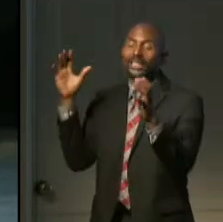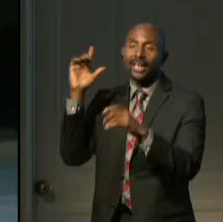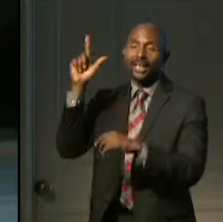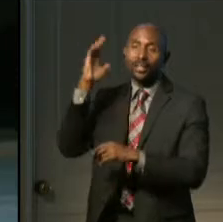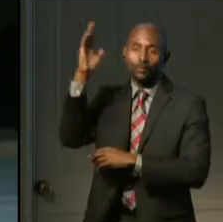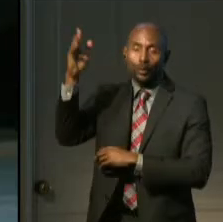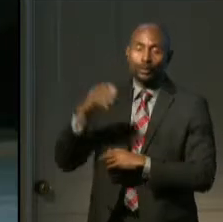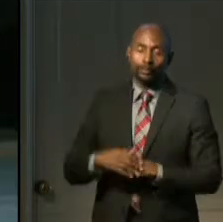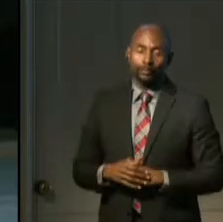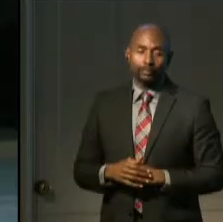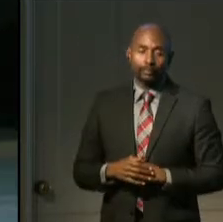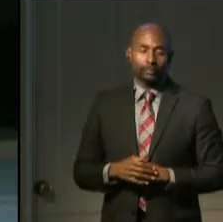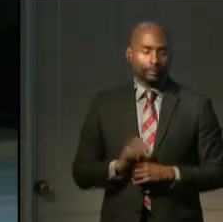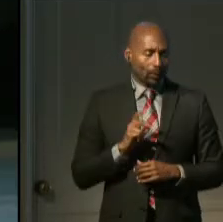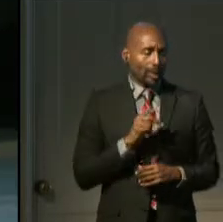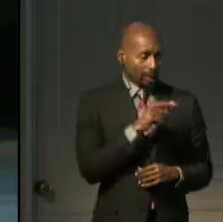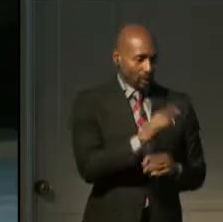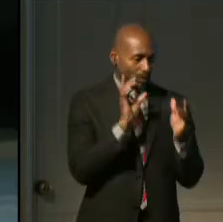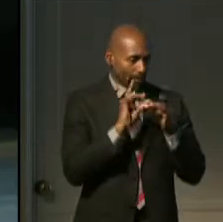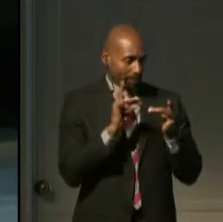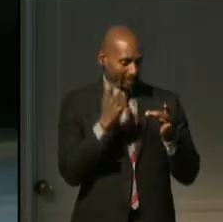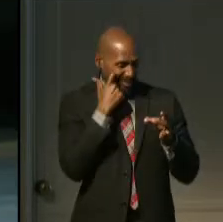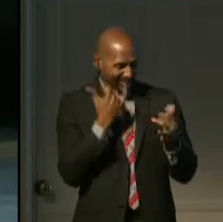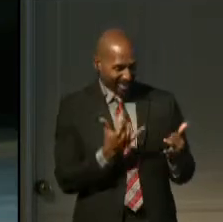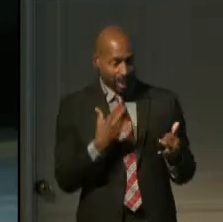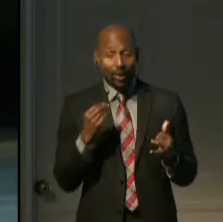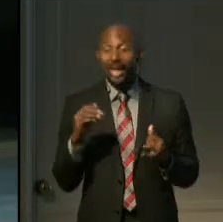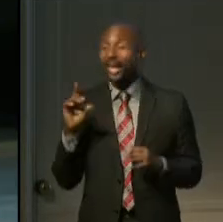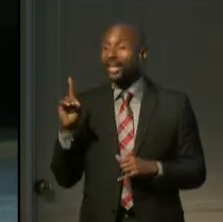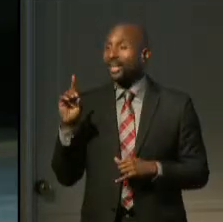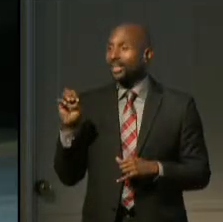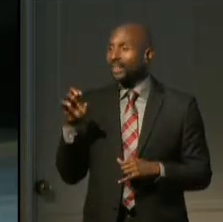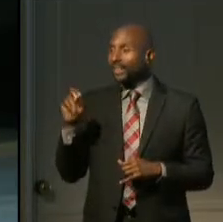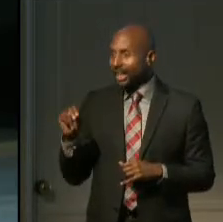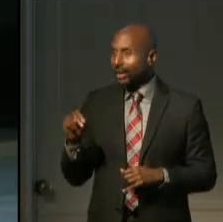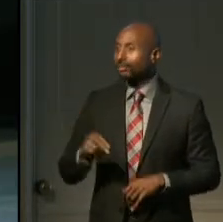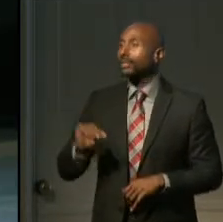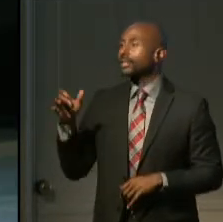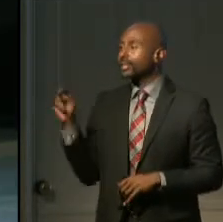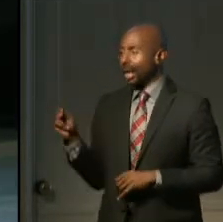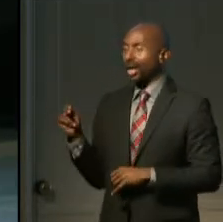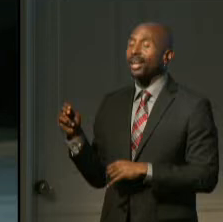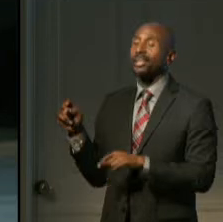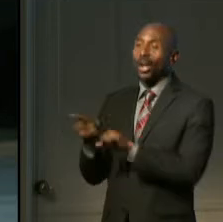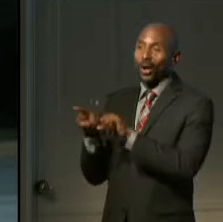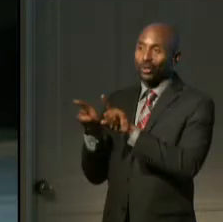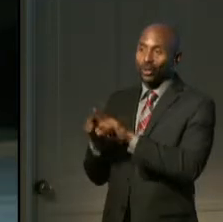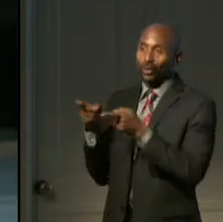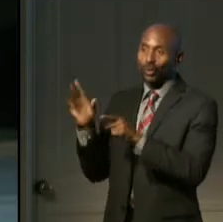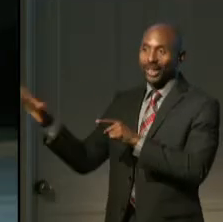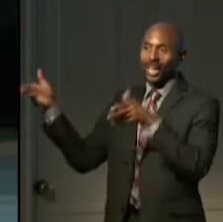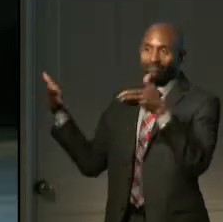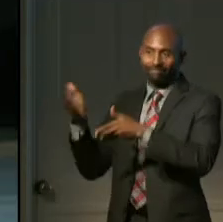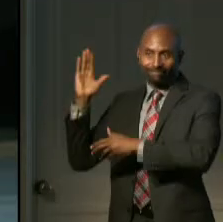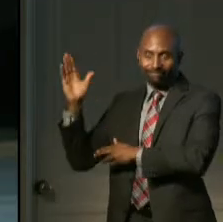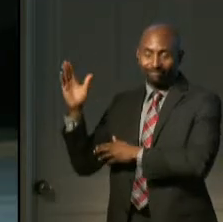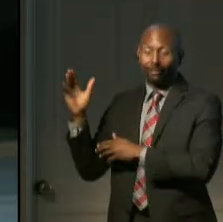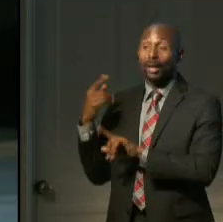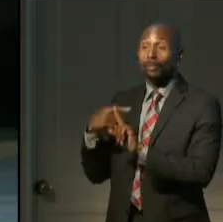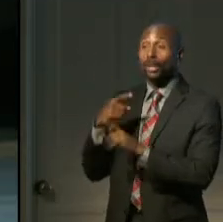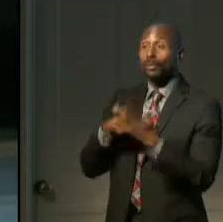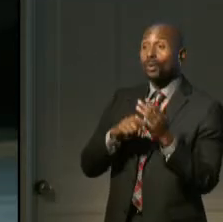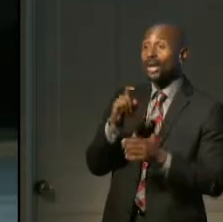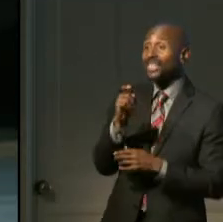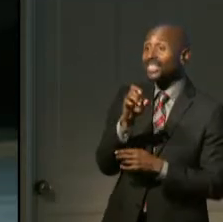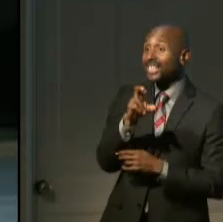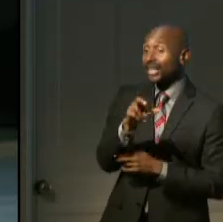So what you just said, actually, and what Darren and John brought up in their introductions, as well as what Sandra said, really made me realize that